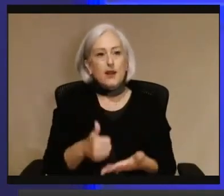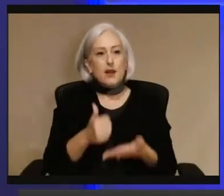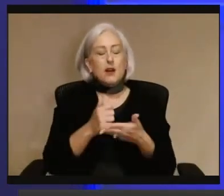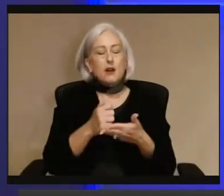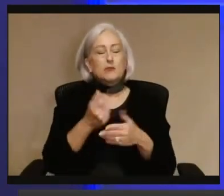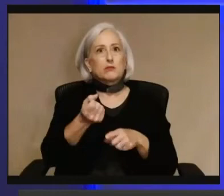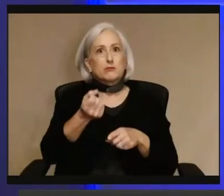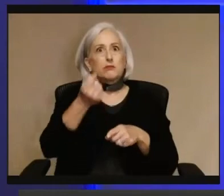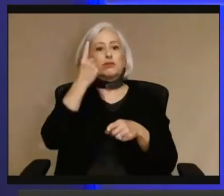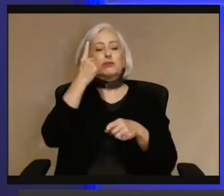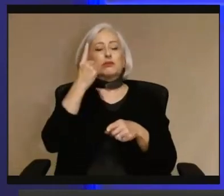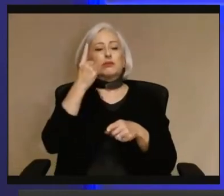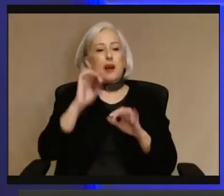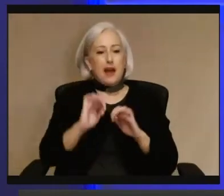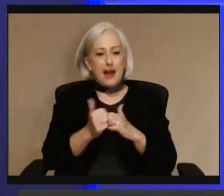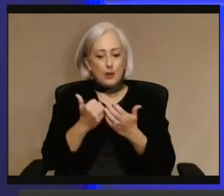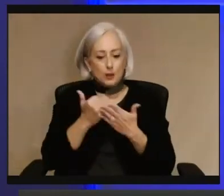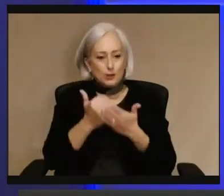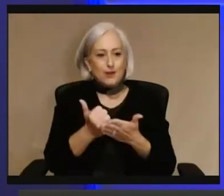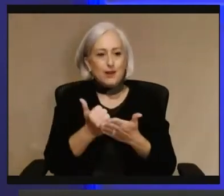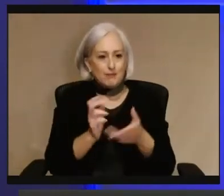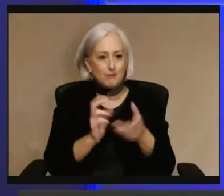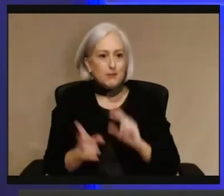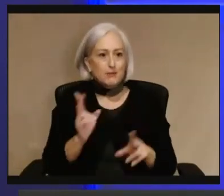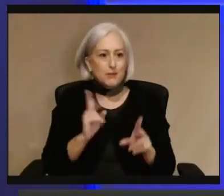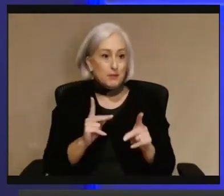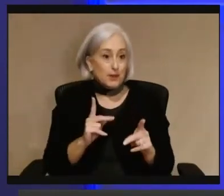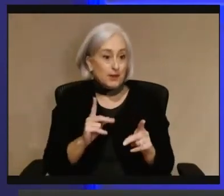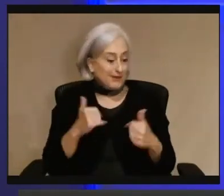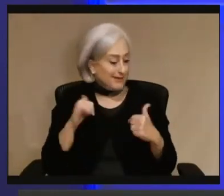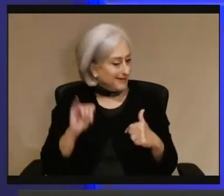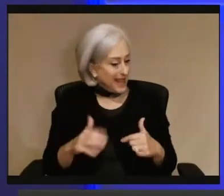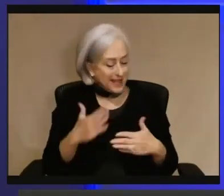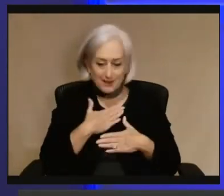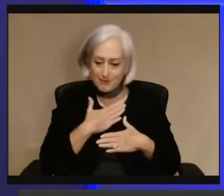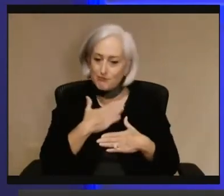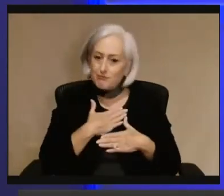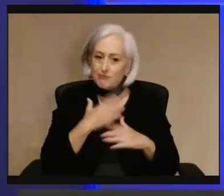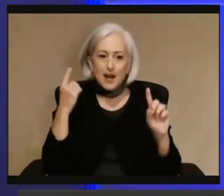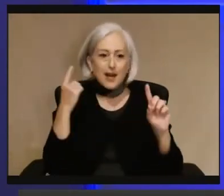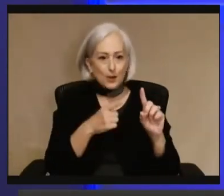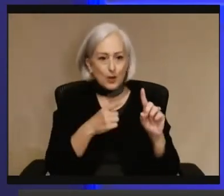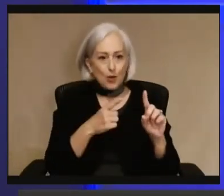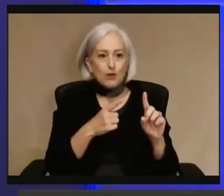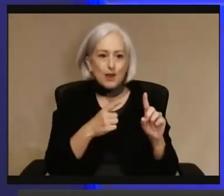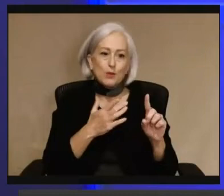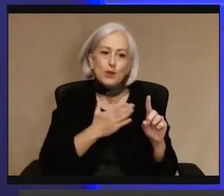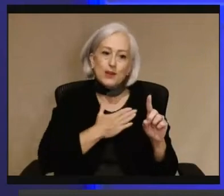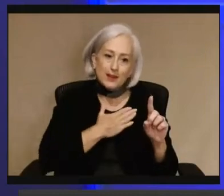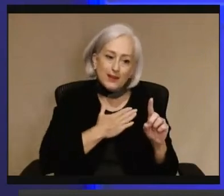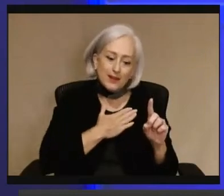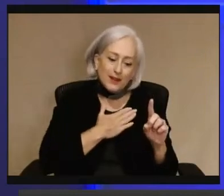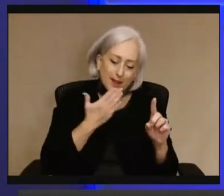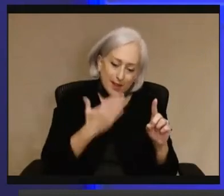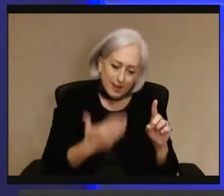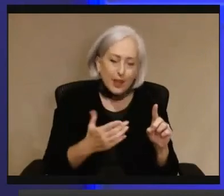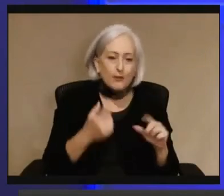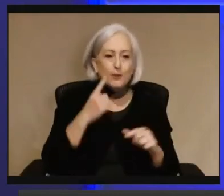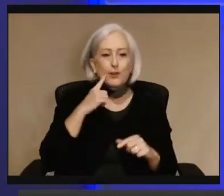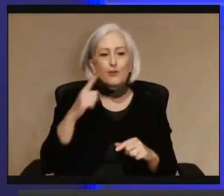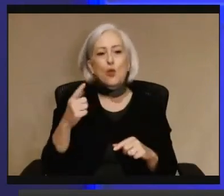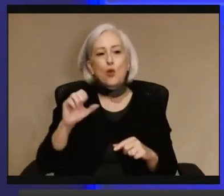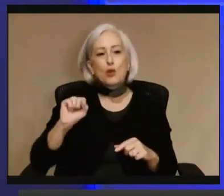and that's what I'm here for. That's what I do, and so I'm very grateful for the Spechts. The